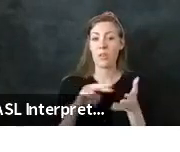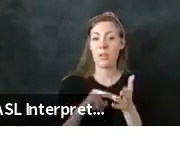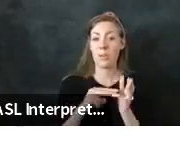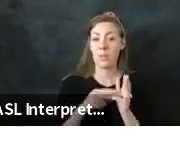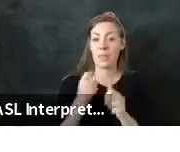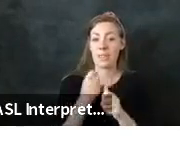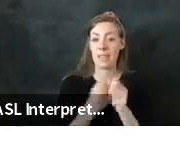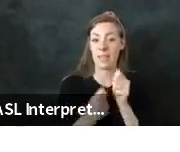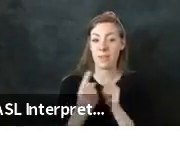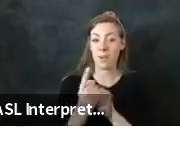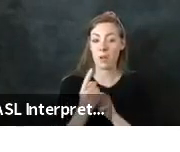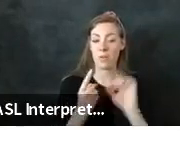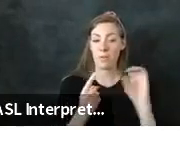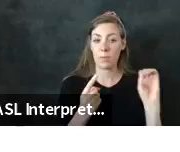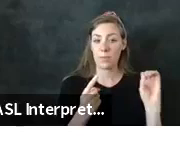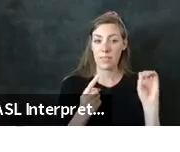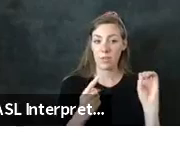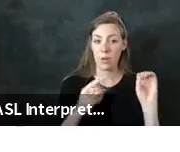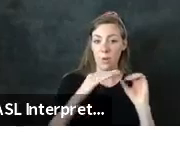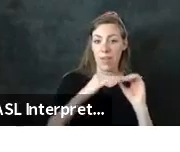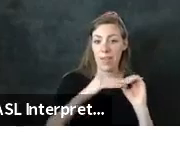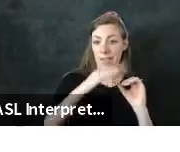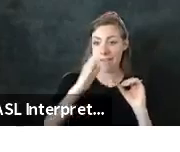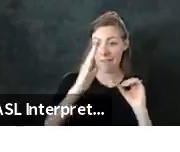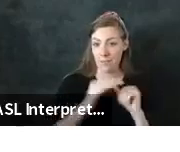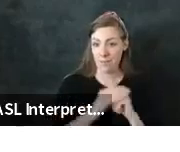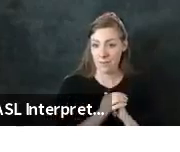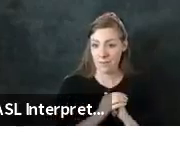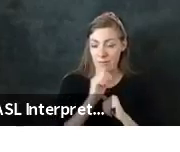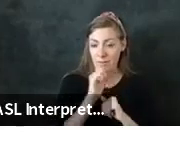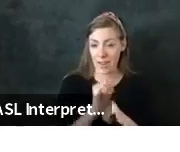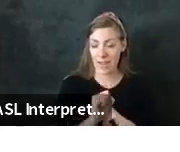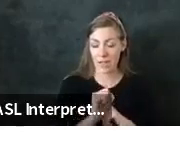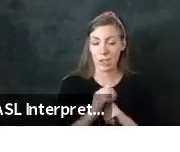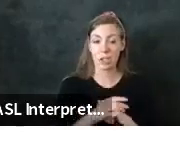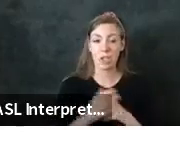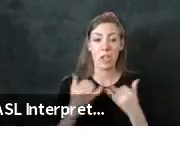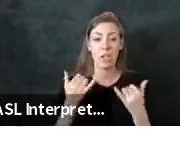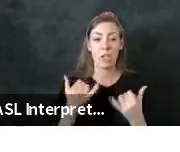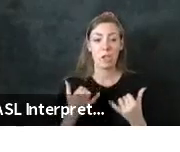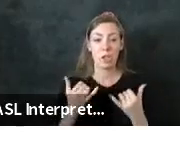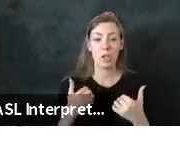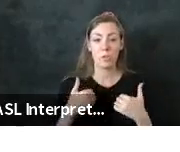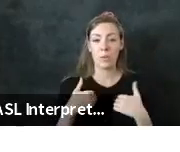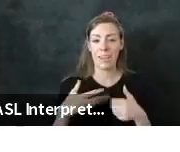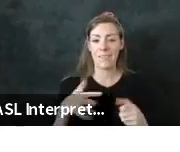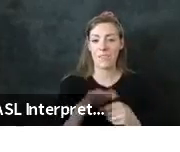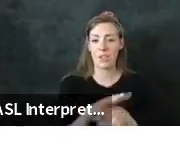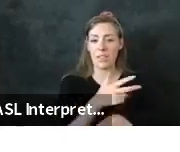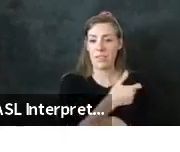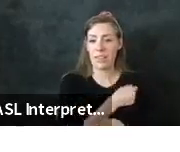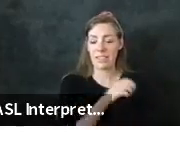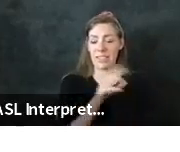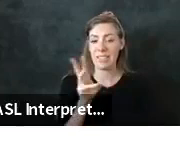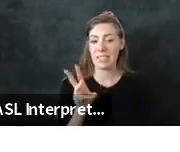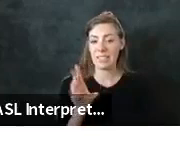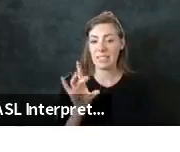aged 0+ in our community. When we look at our current status, we have fully vaccinated